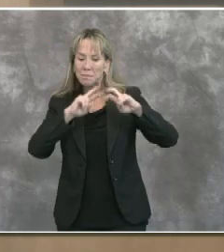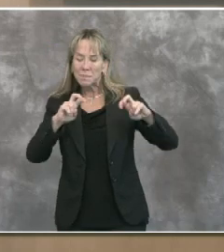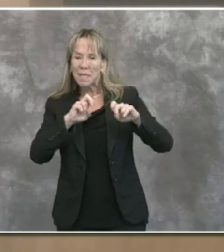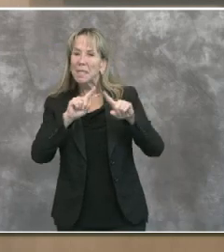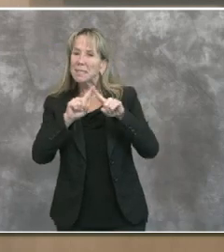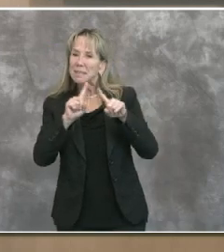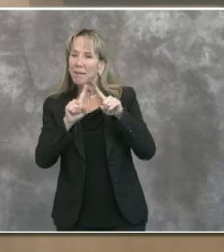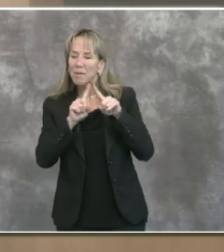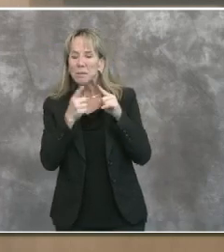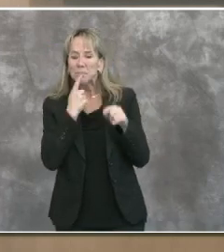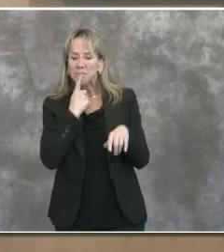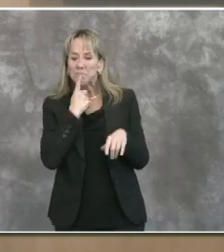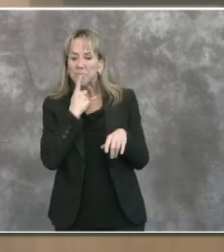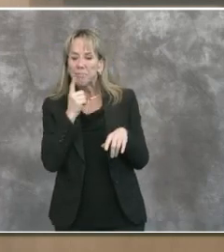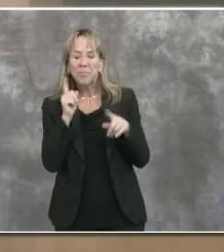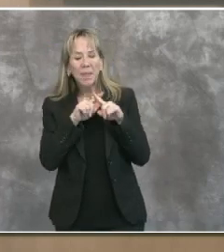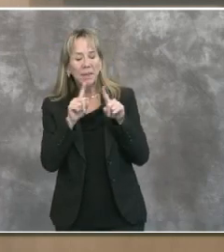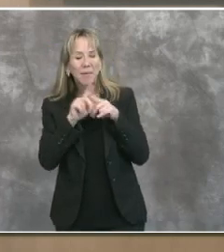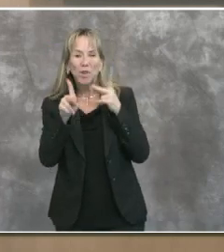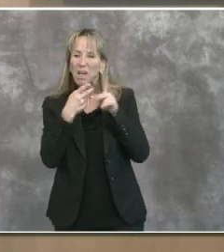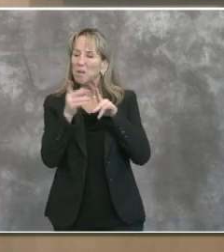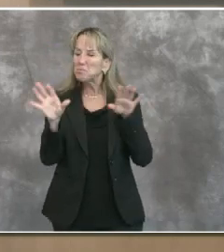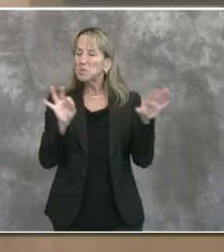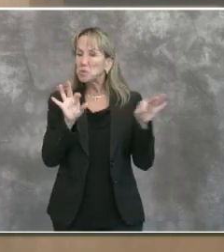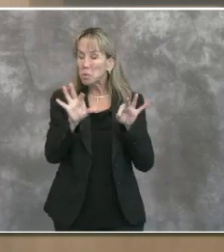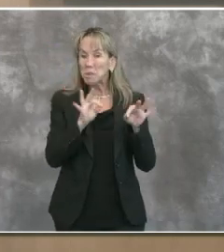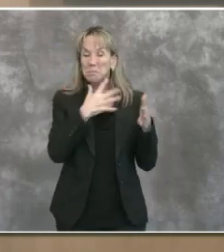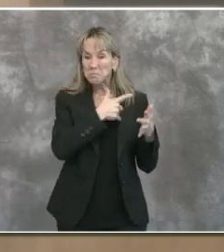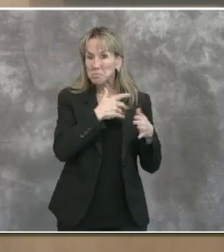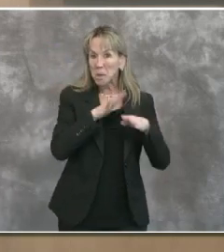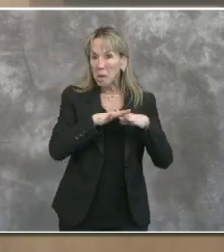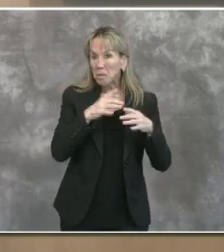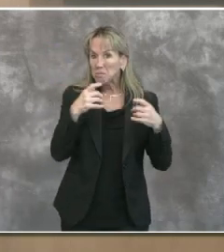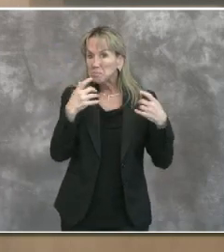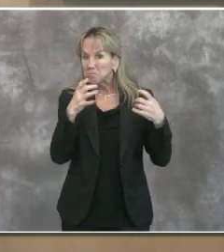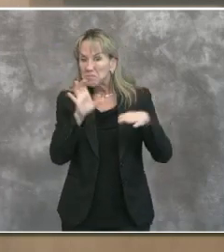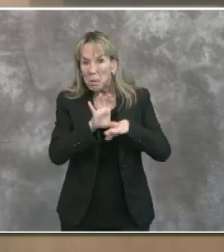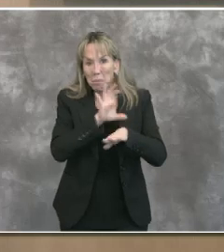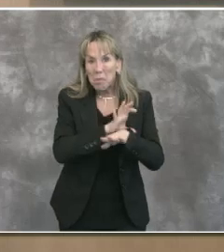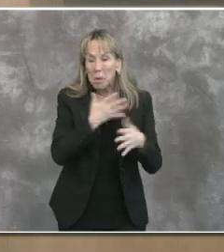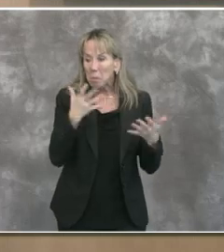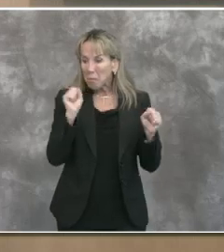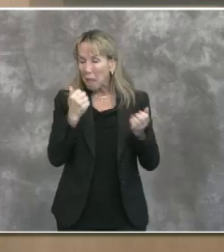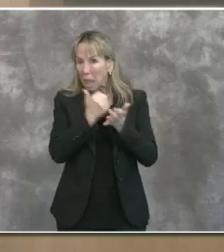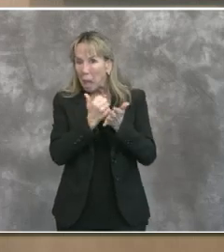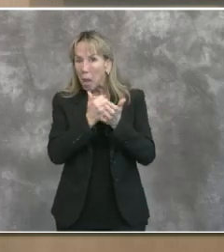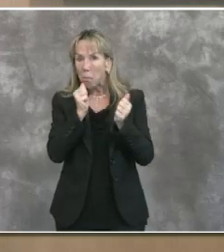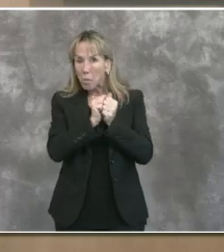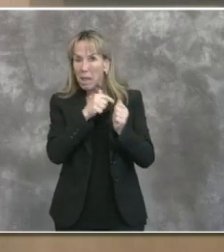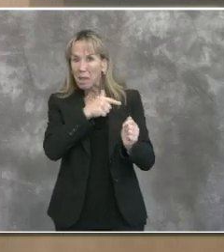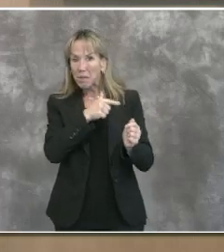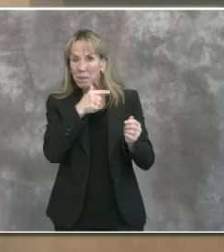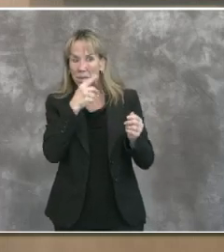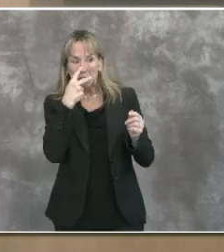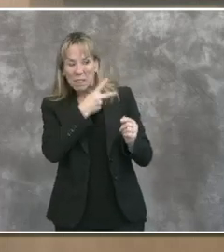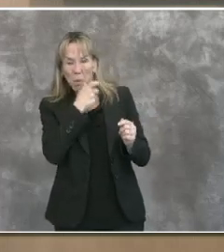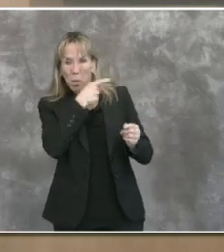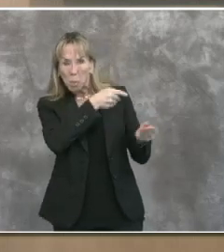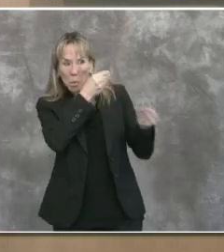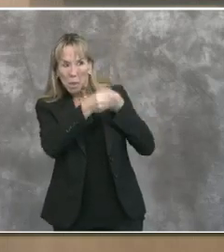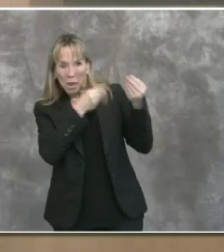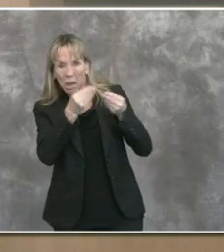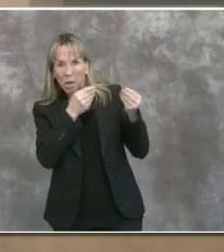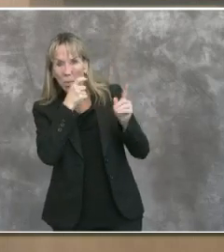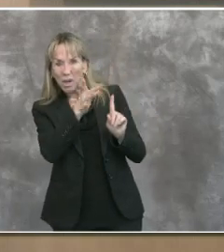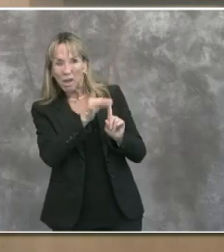of options that would help with electronically doing this contact tracing. And I think having a statewide approach to this